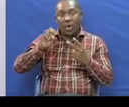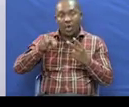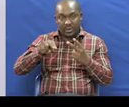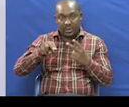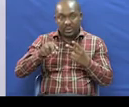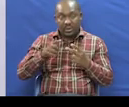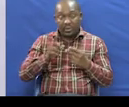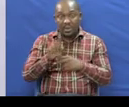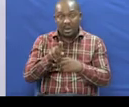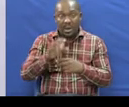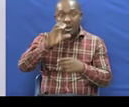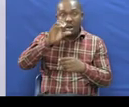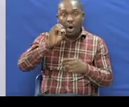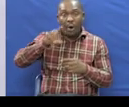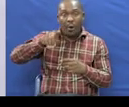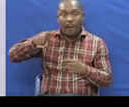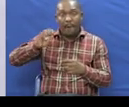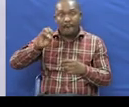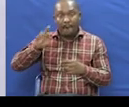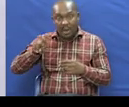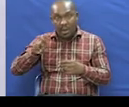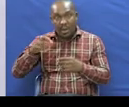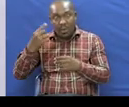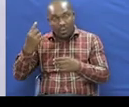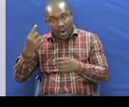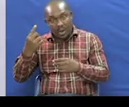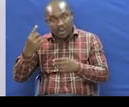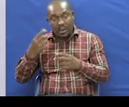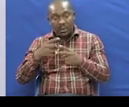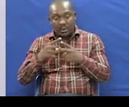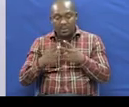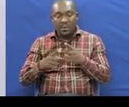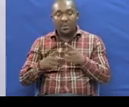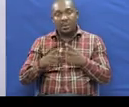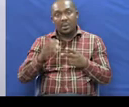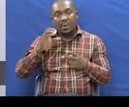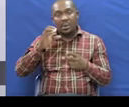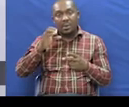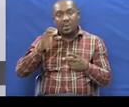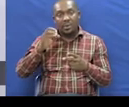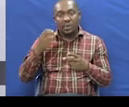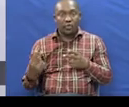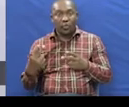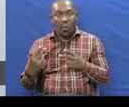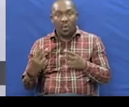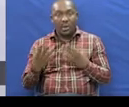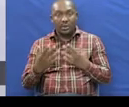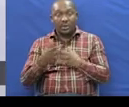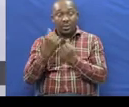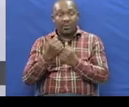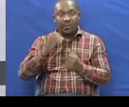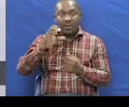are copper 1 and copper 2. So we have copper